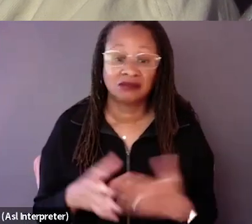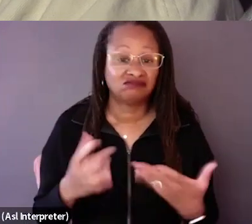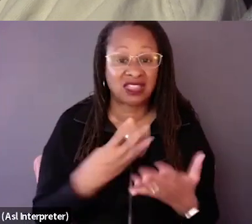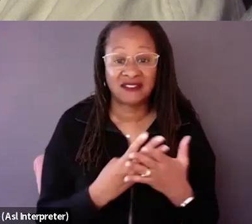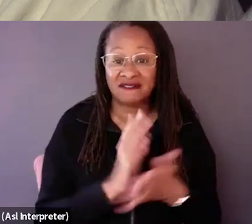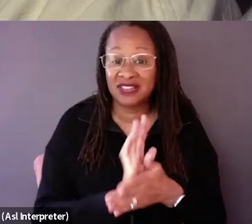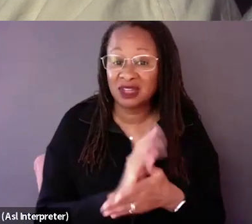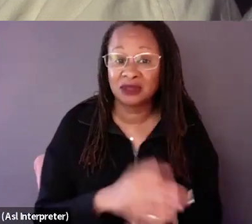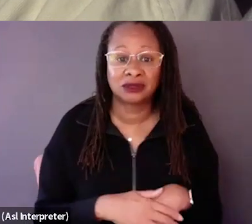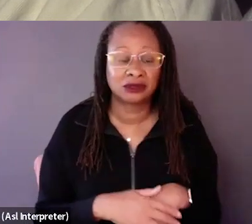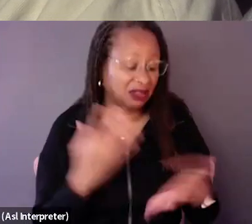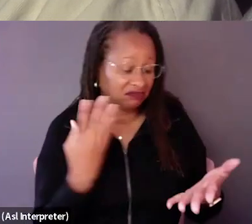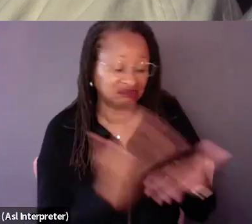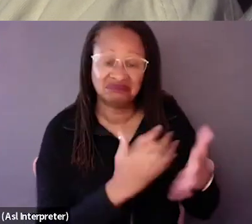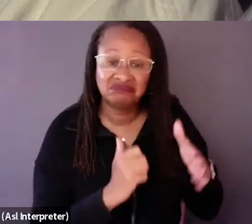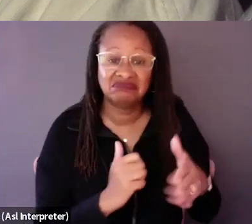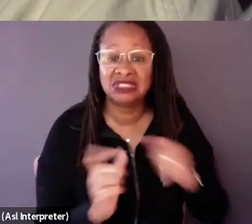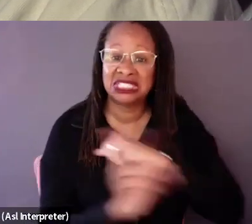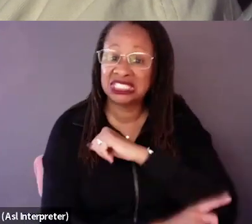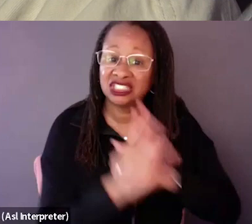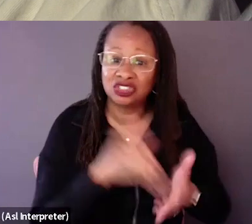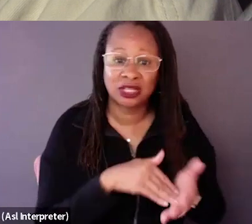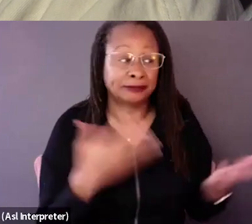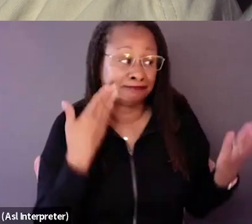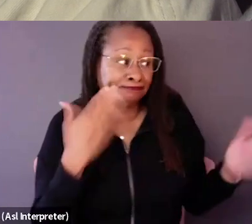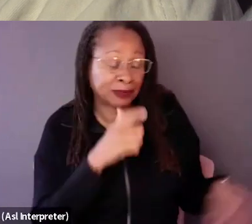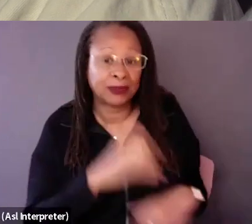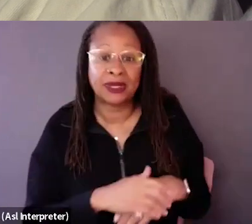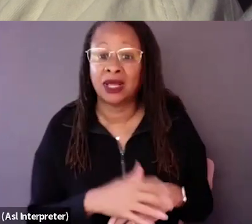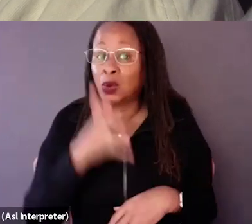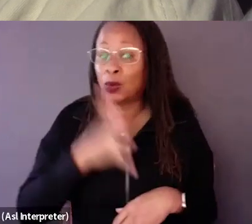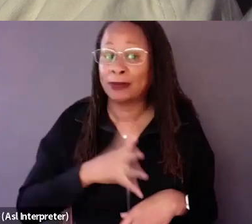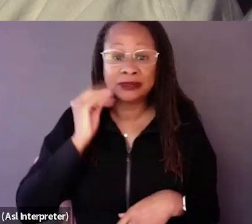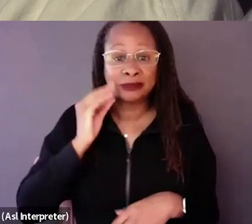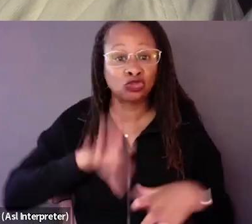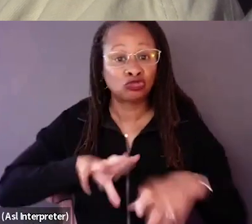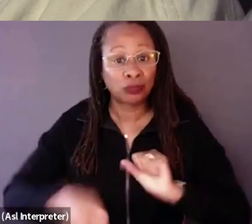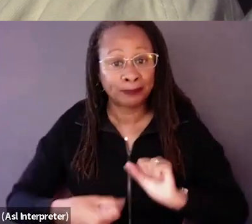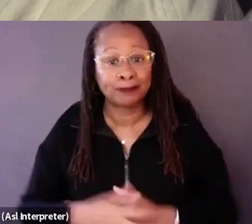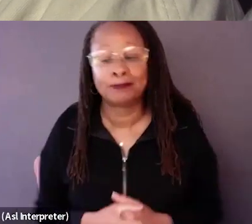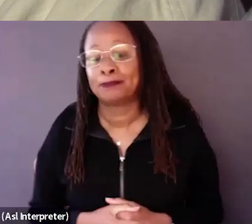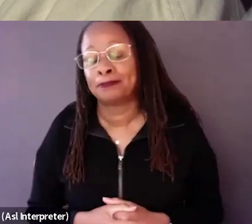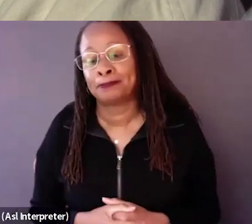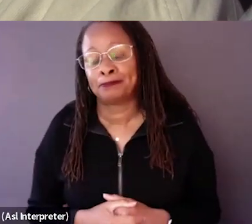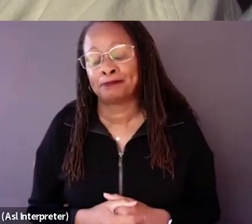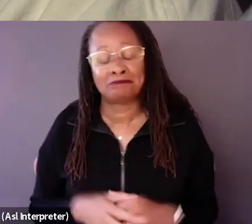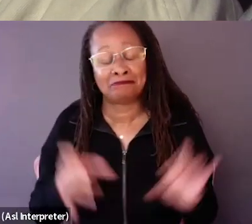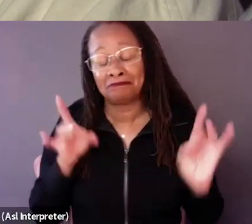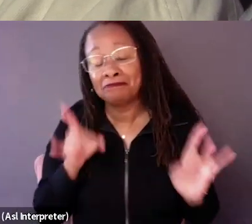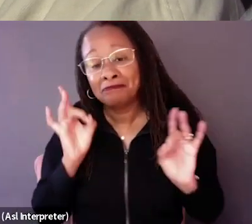couch at 4 a.m. in a studio in downtown Kampala, and then I show up the next morning and I'm with him and we're running,